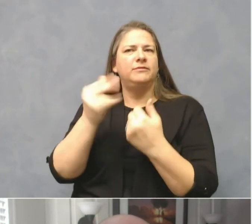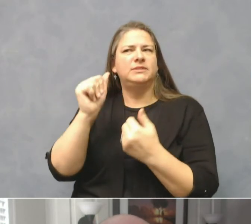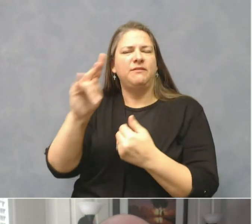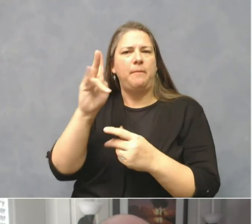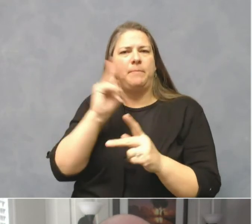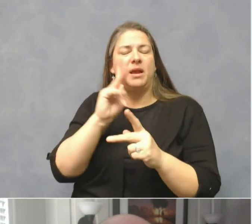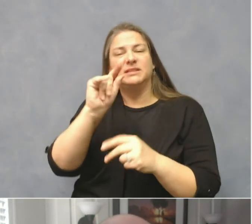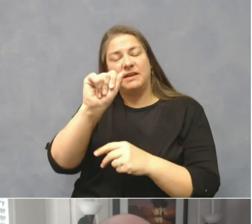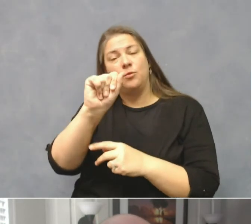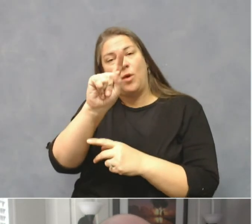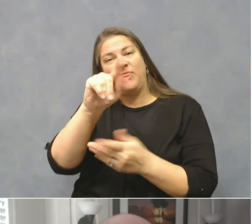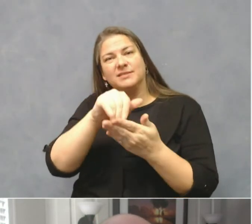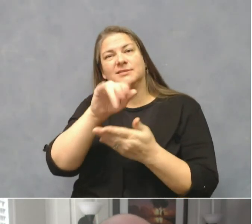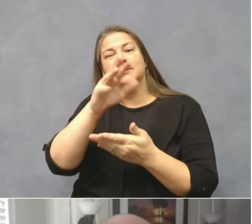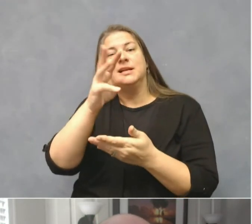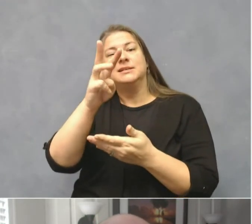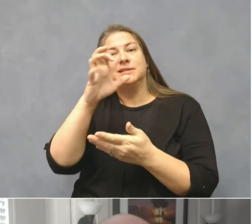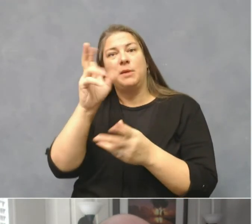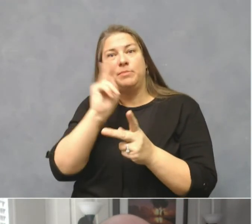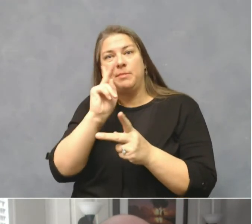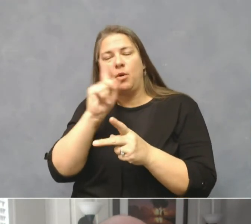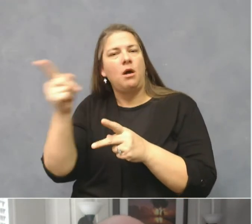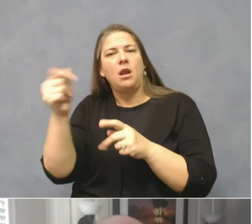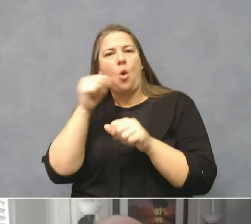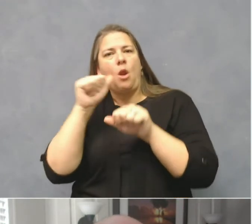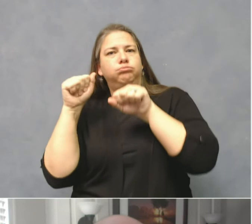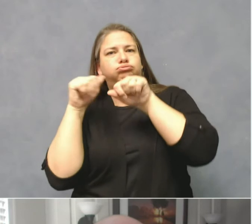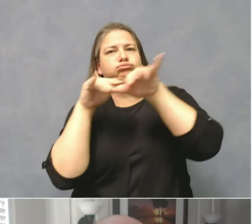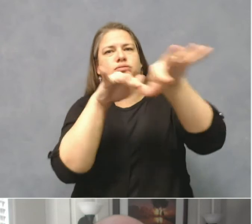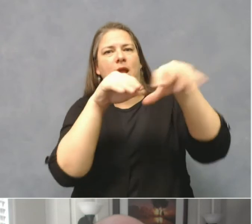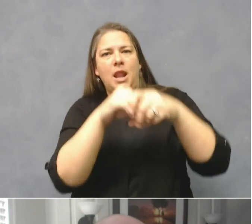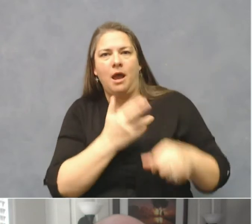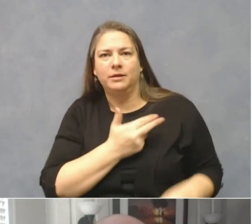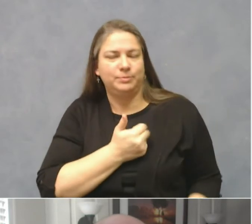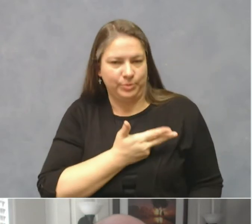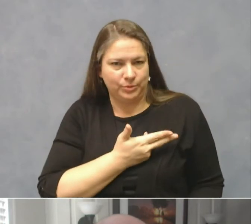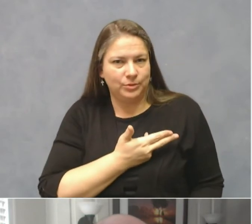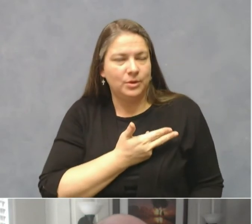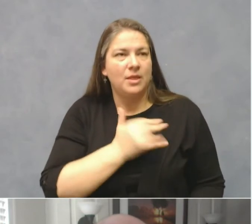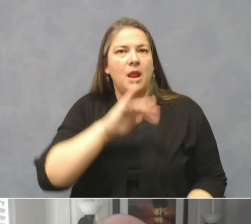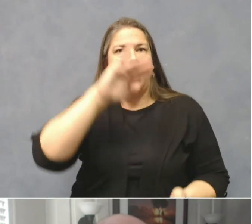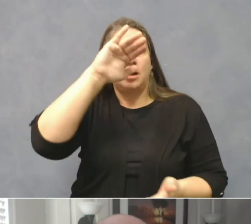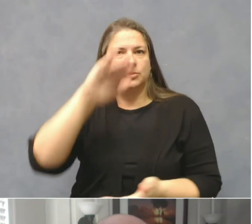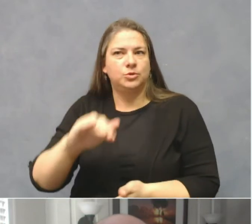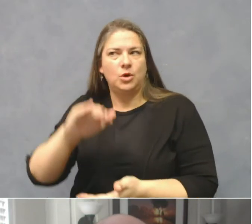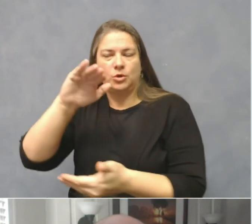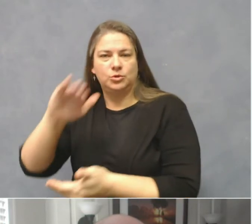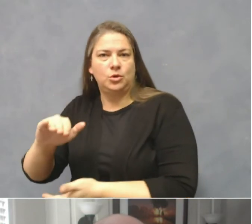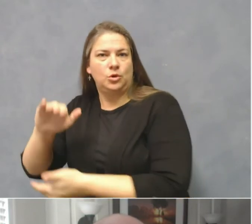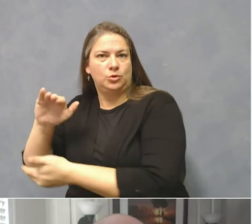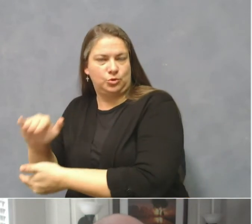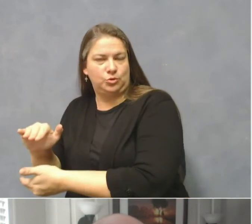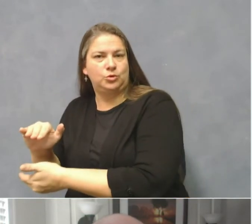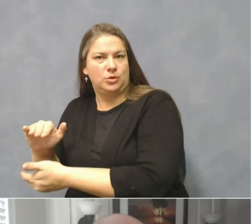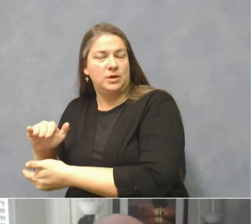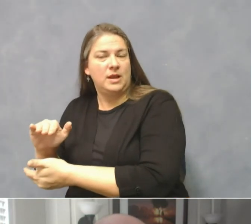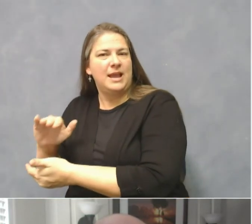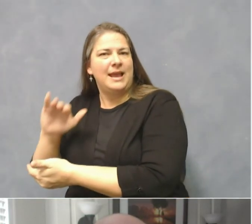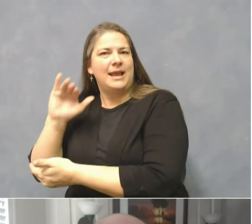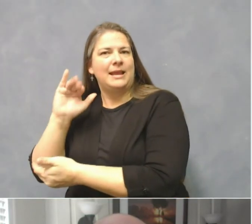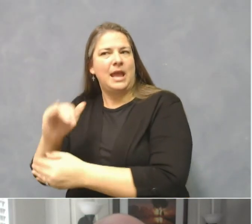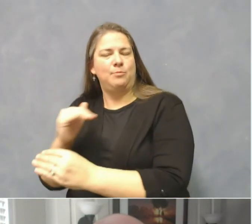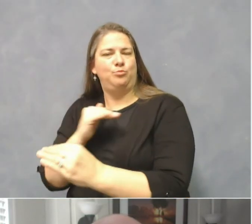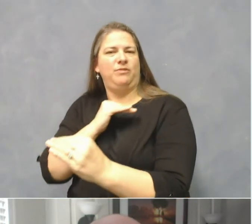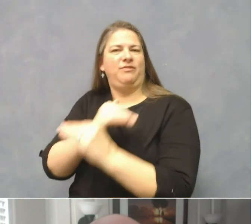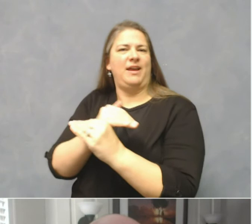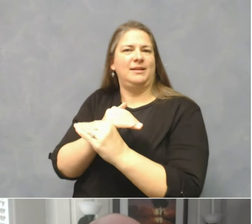that even mid-range or high compliance with these new restrictions is projected to prevent enough excess hospitalizations